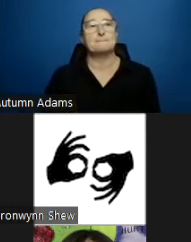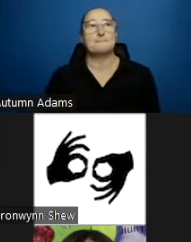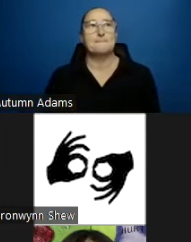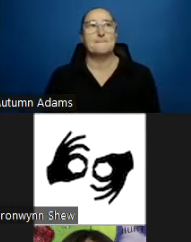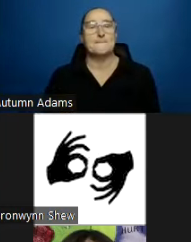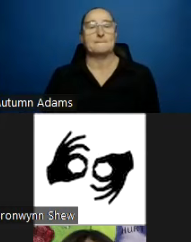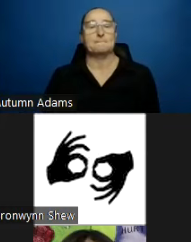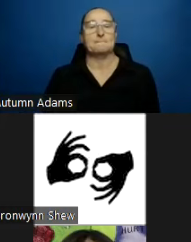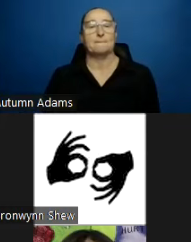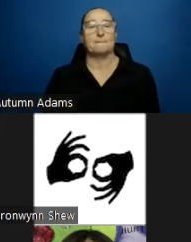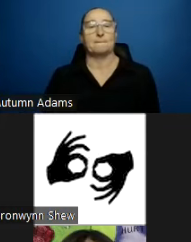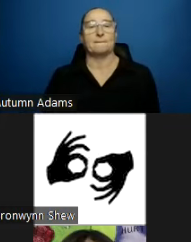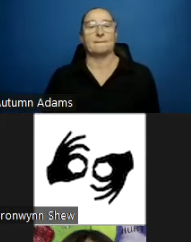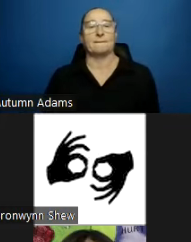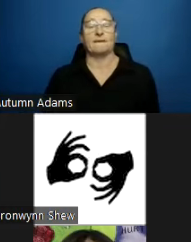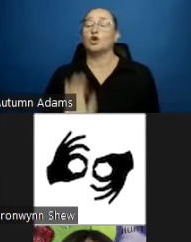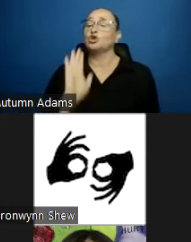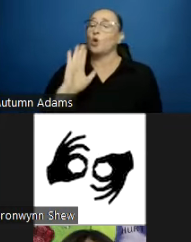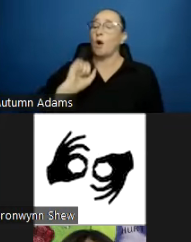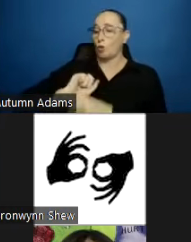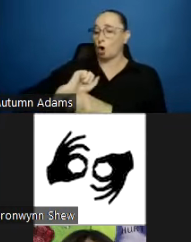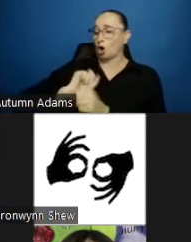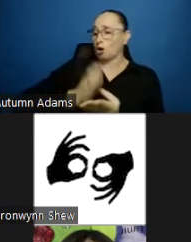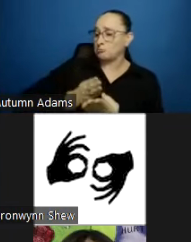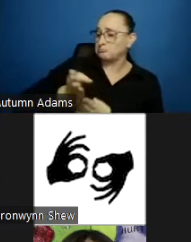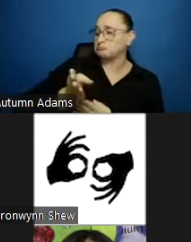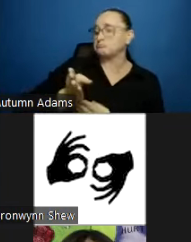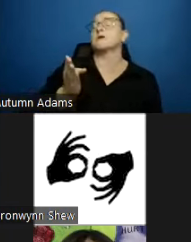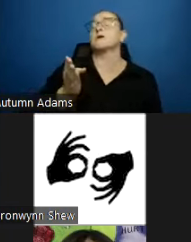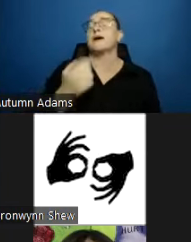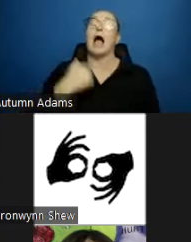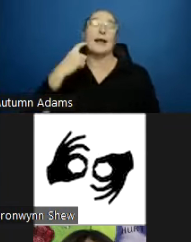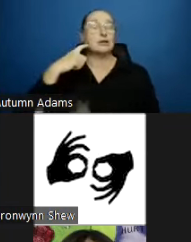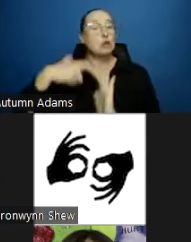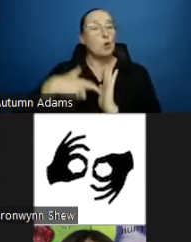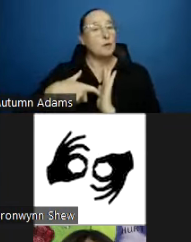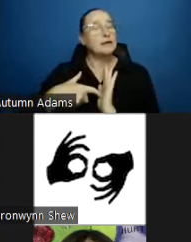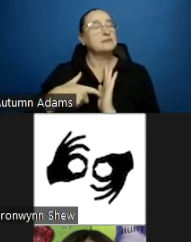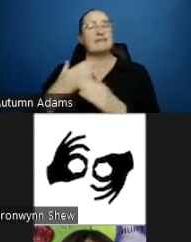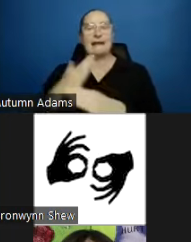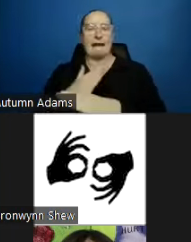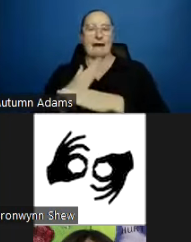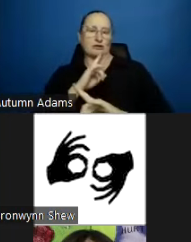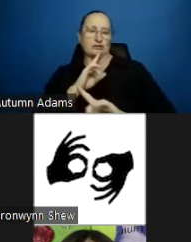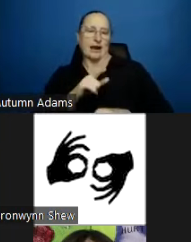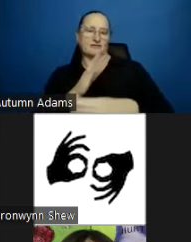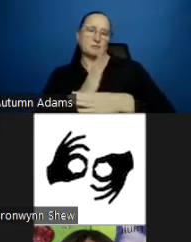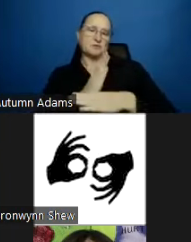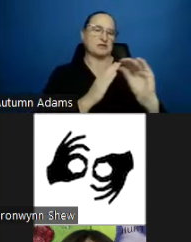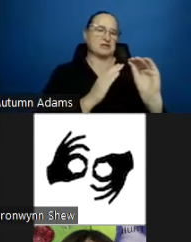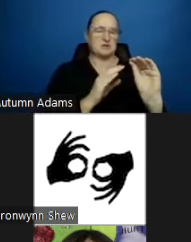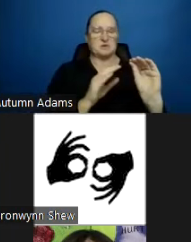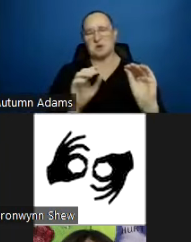And so in your work, I noticed that the average answer was between 0 and maybe